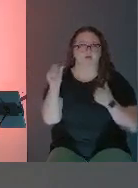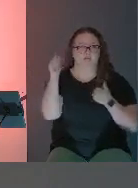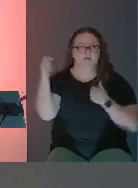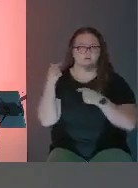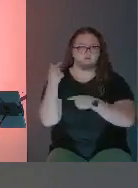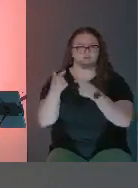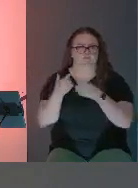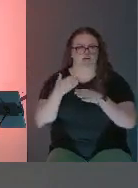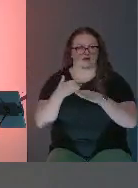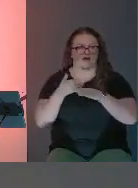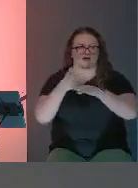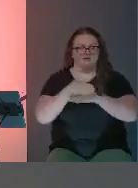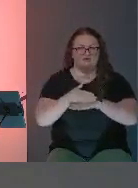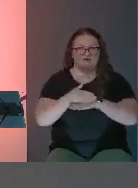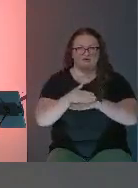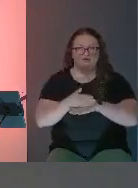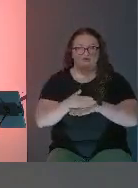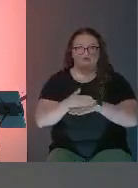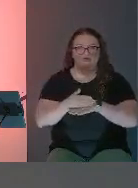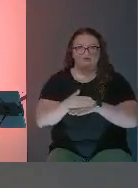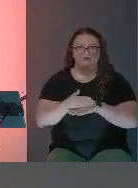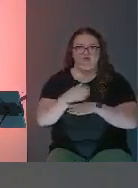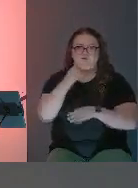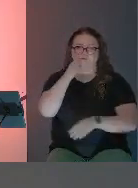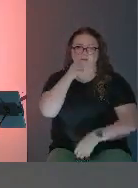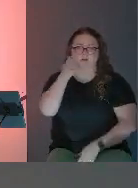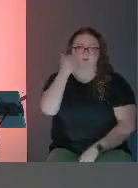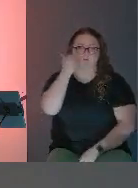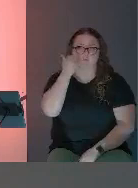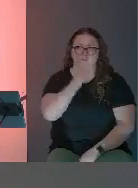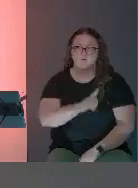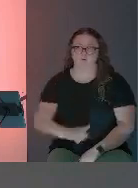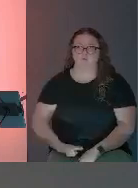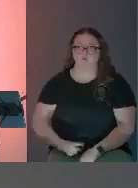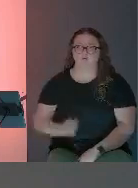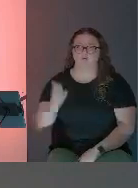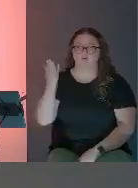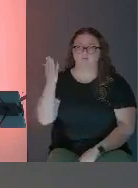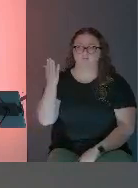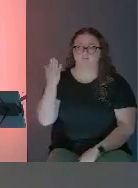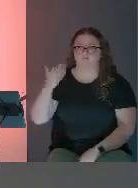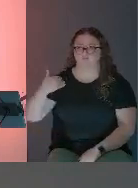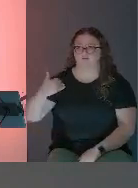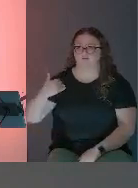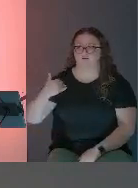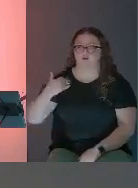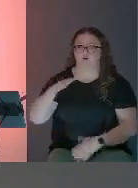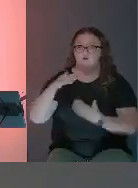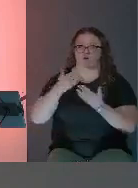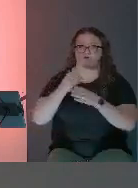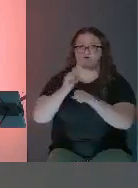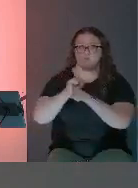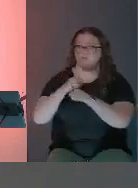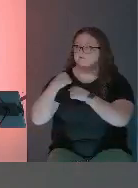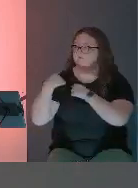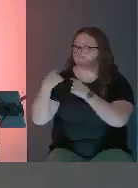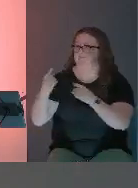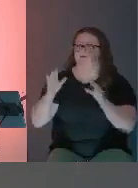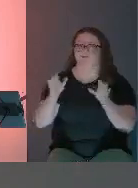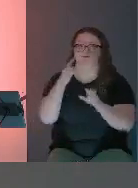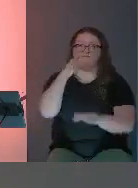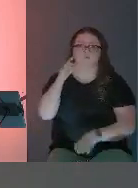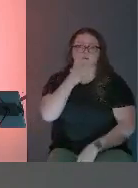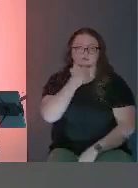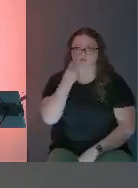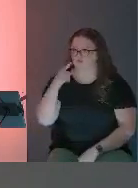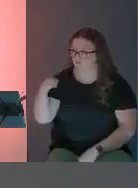them, which knew not the Lord, nor yet the works which he had done for Israel. Are you with